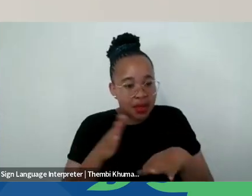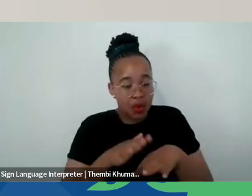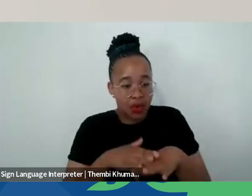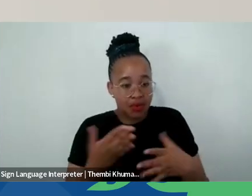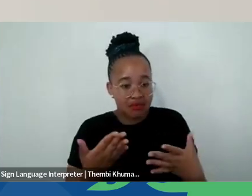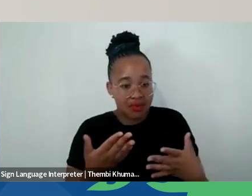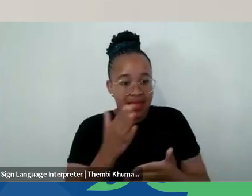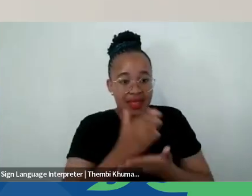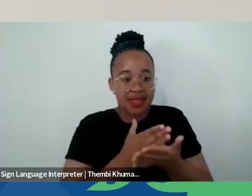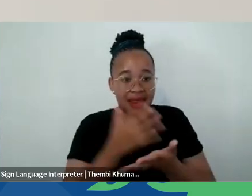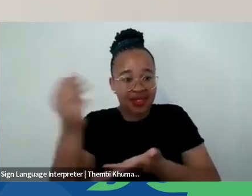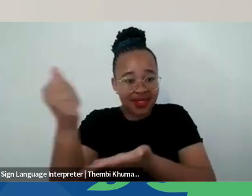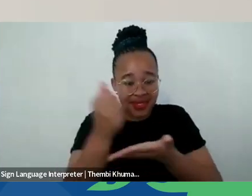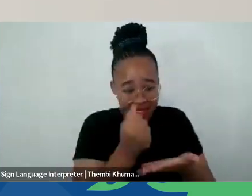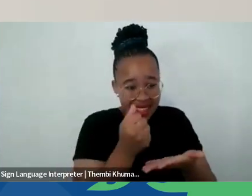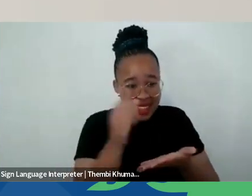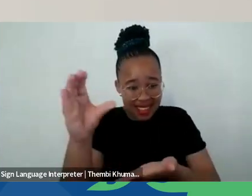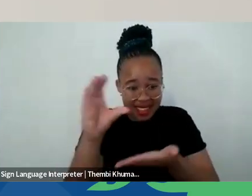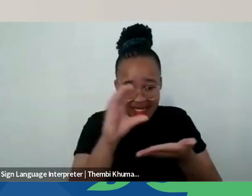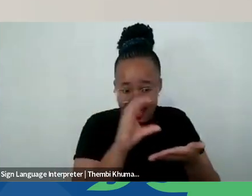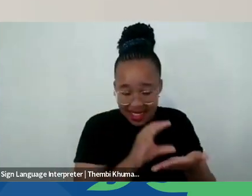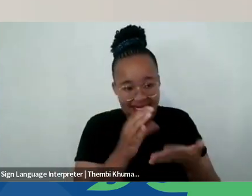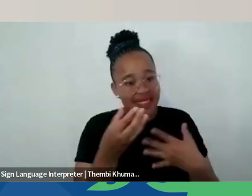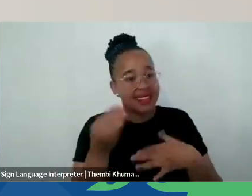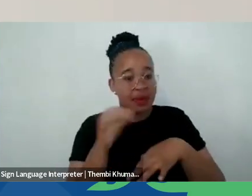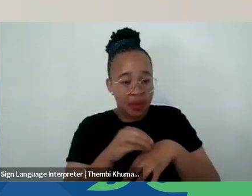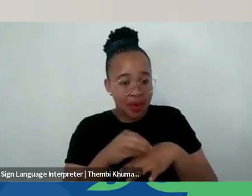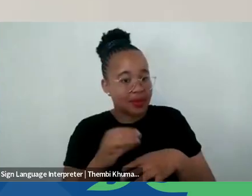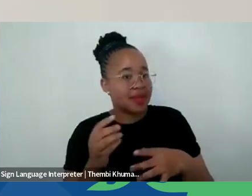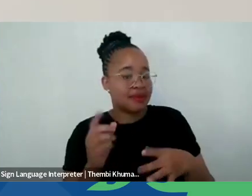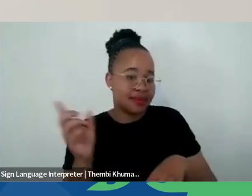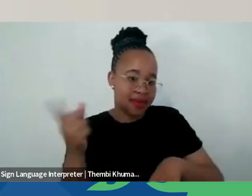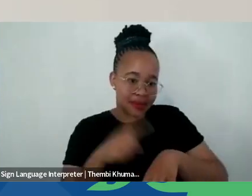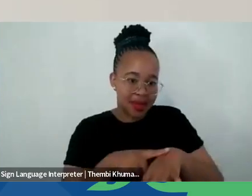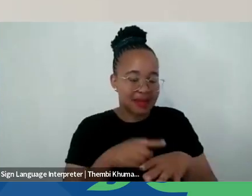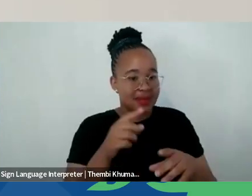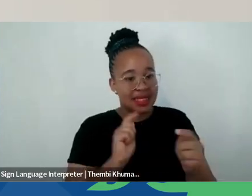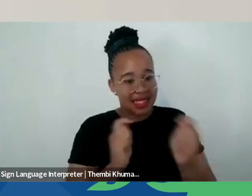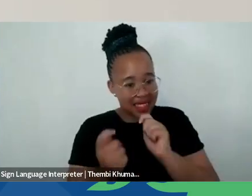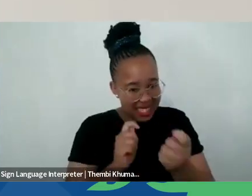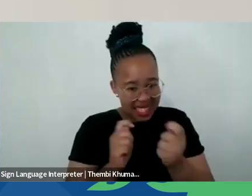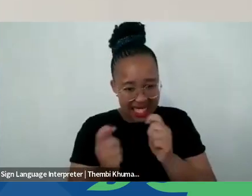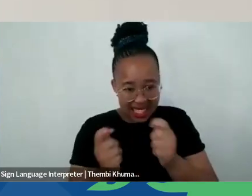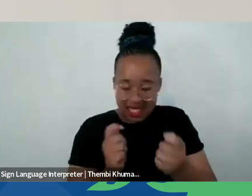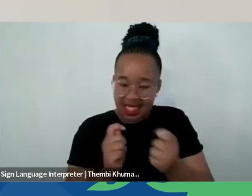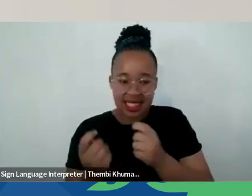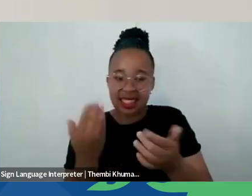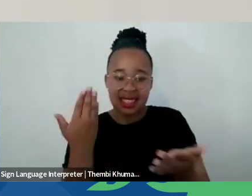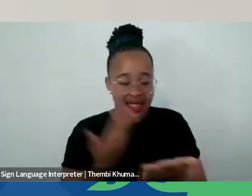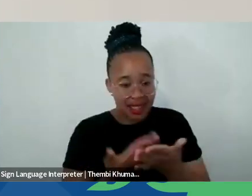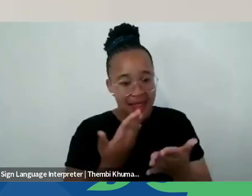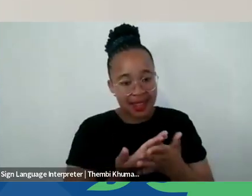landscape is also diminishing and changing. So, yes, one can prove